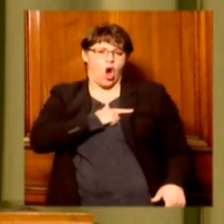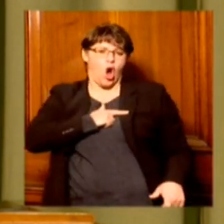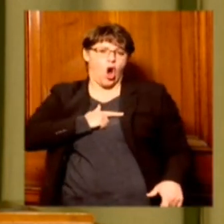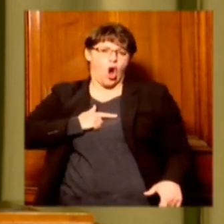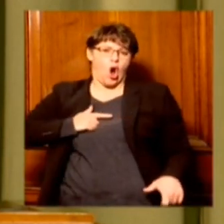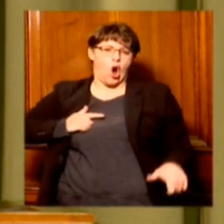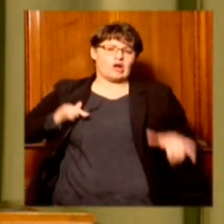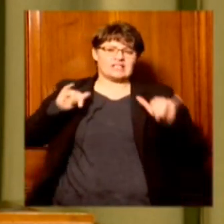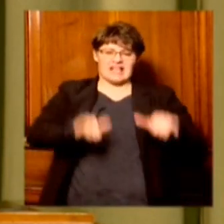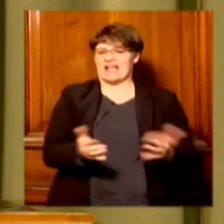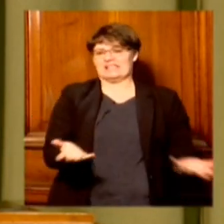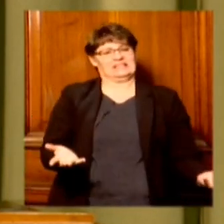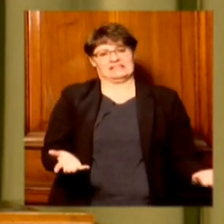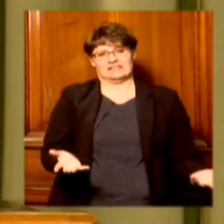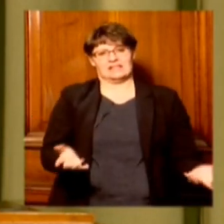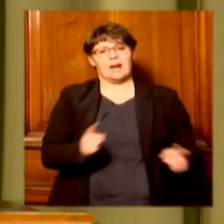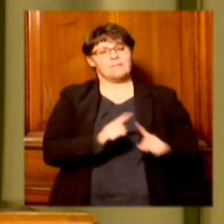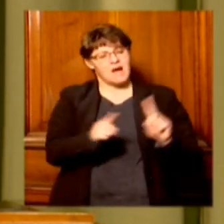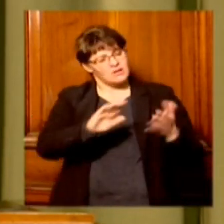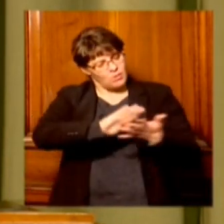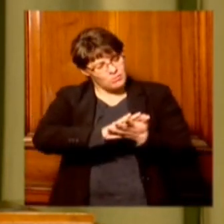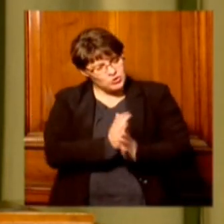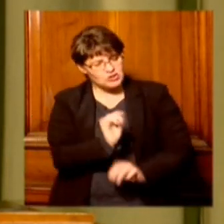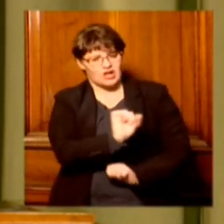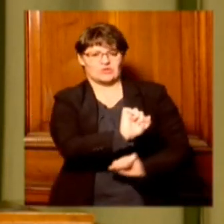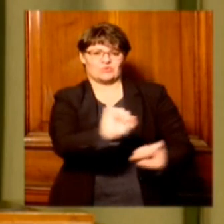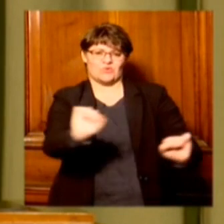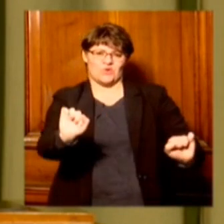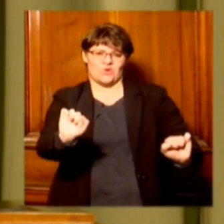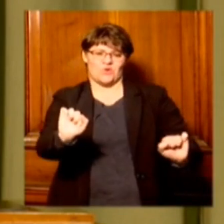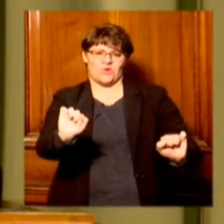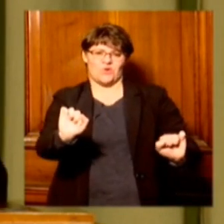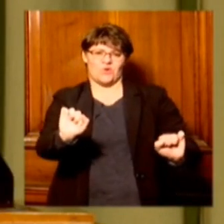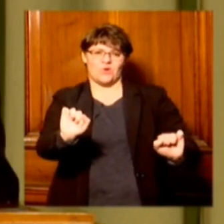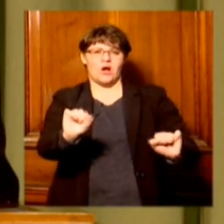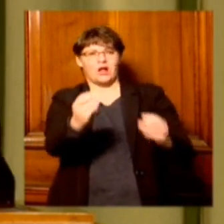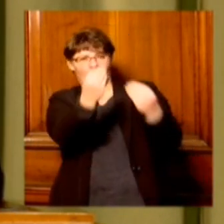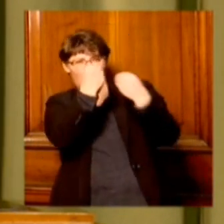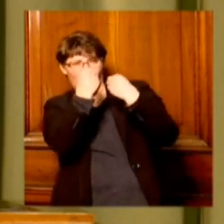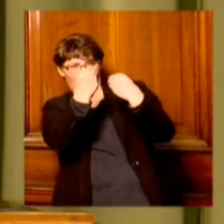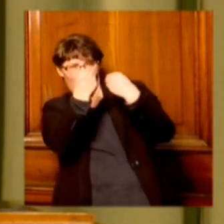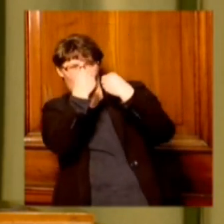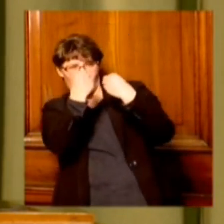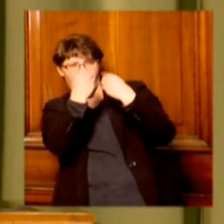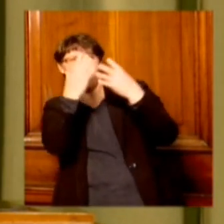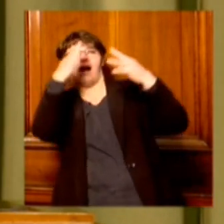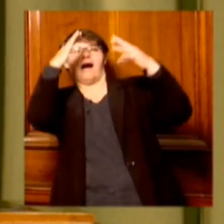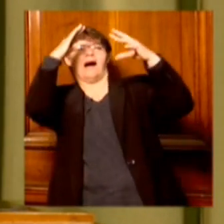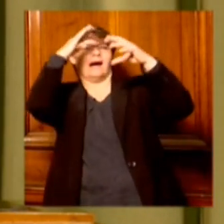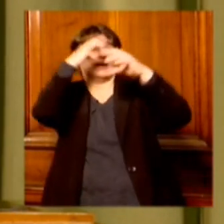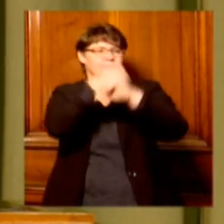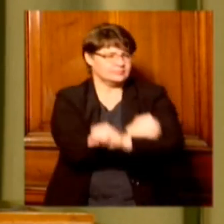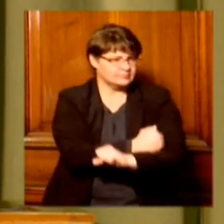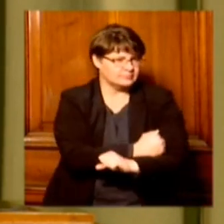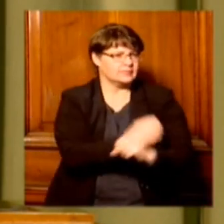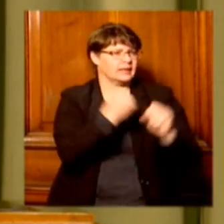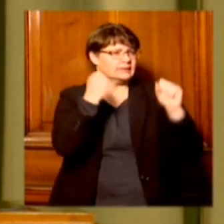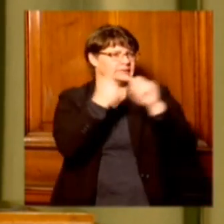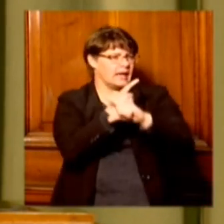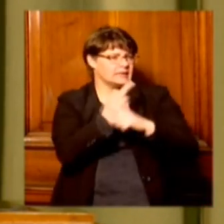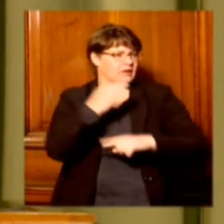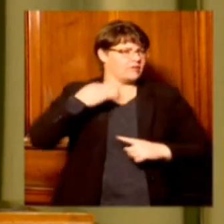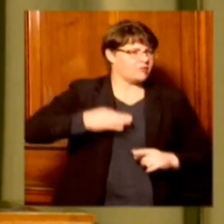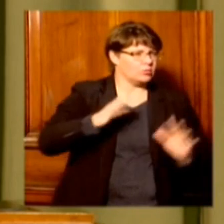here, but indeed we appreciate the education that you have given from this platform.